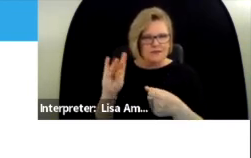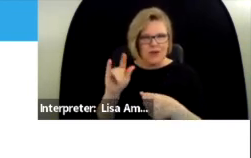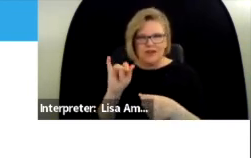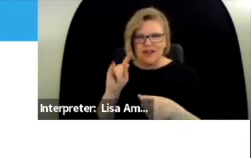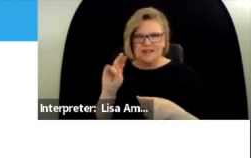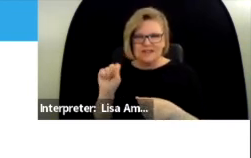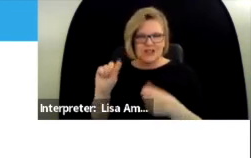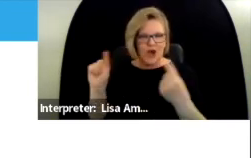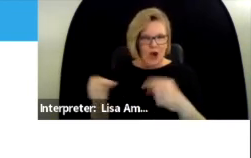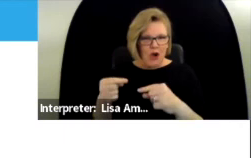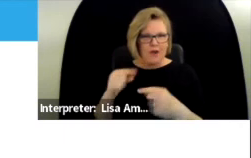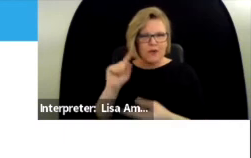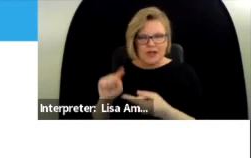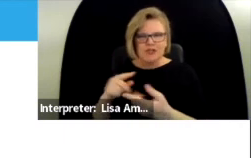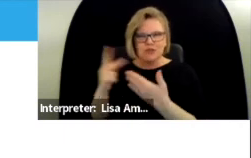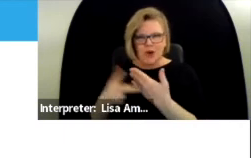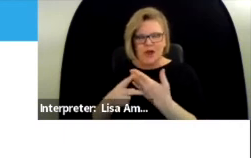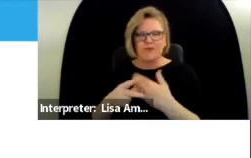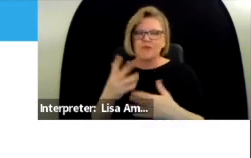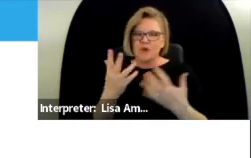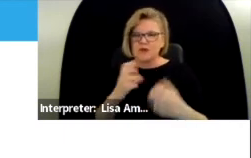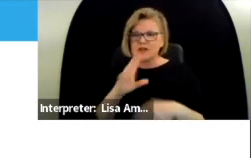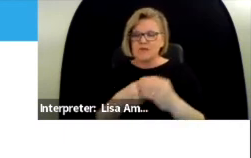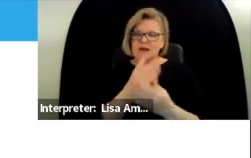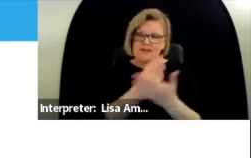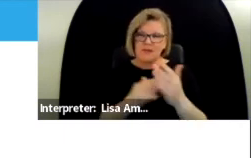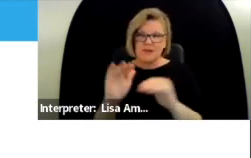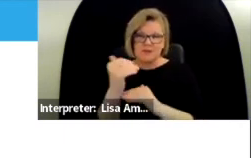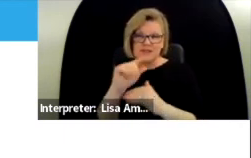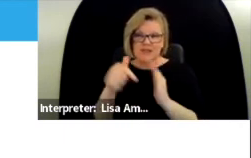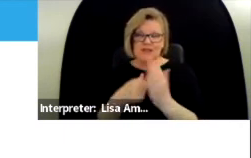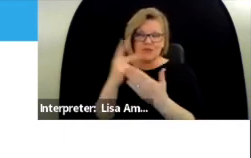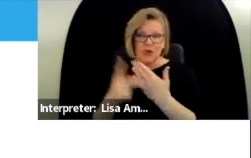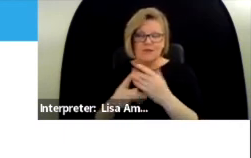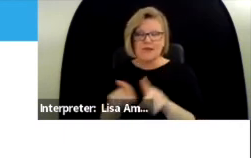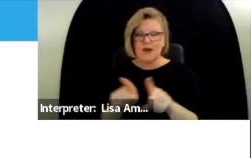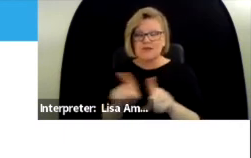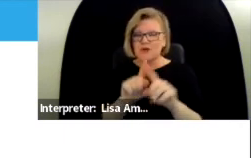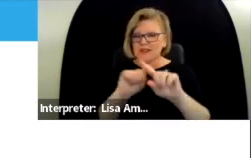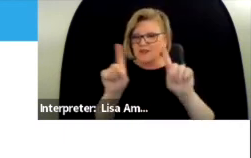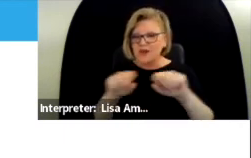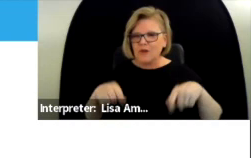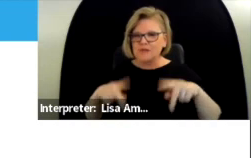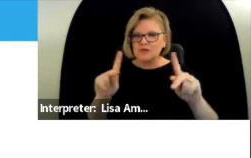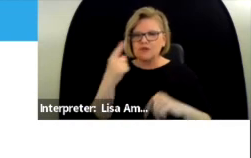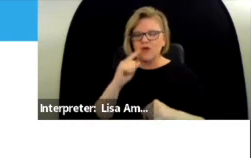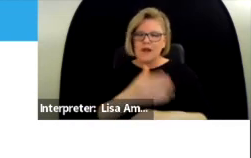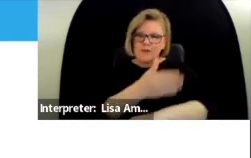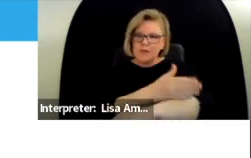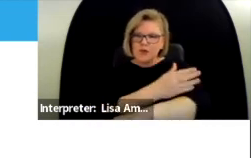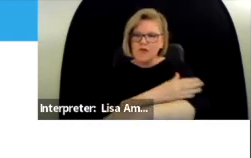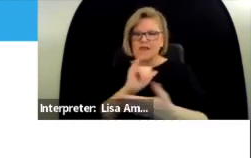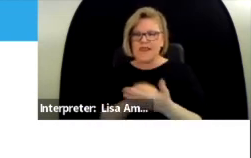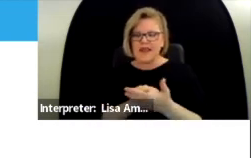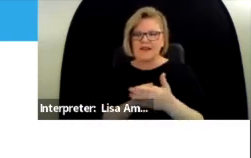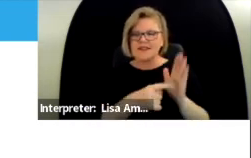reduction, some of the limitations of those programs, and what opportunities are available to improve them, examples of